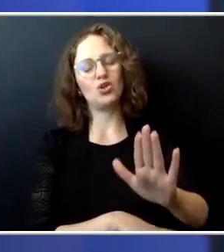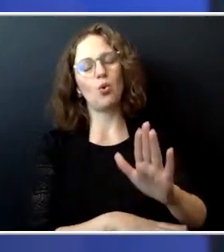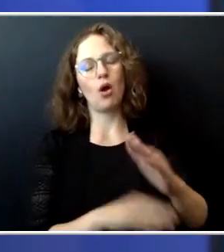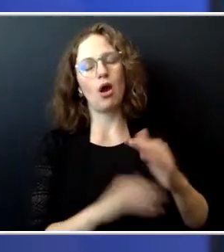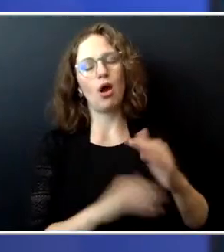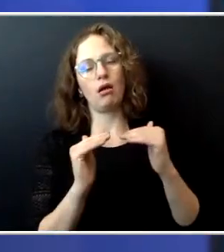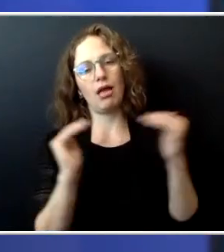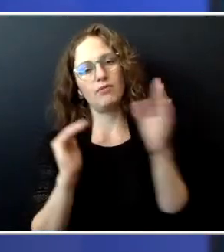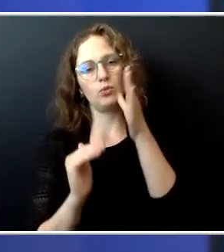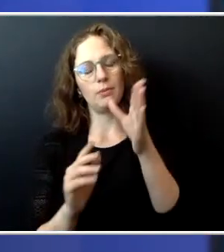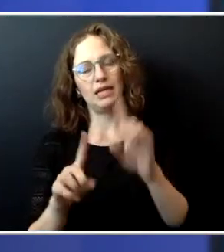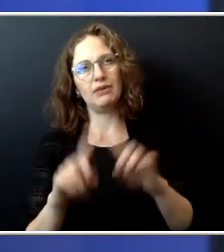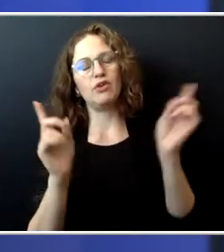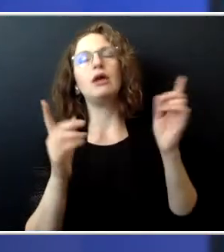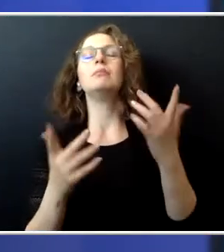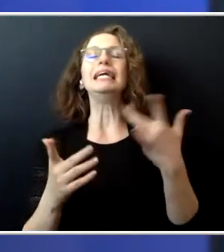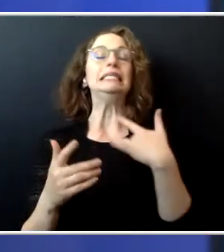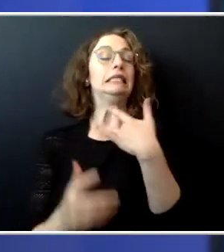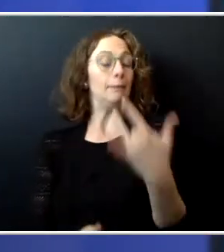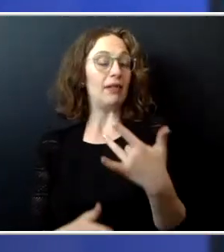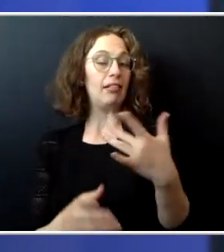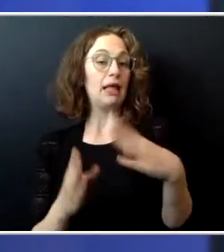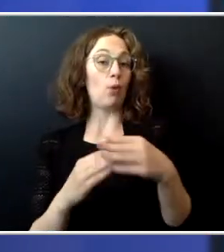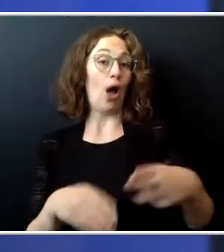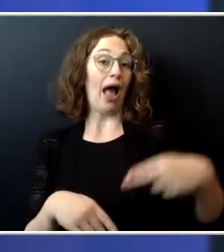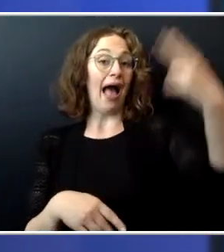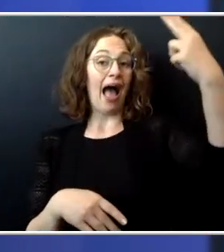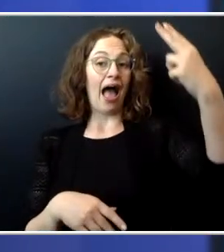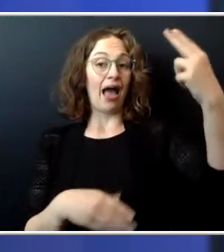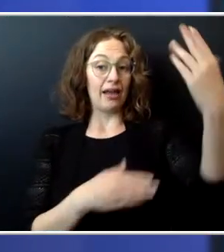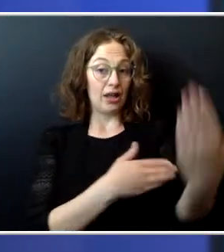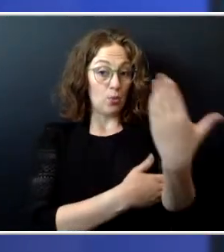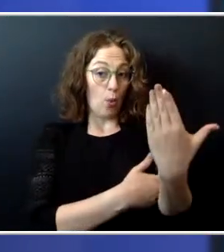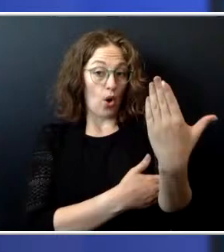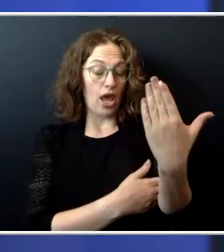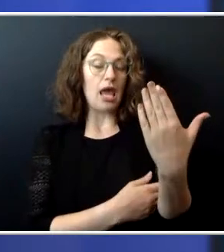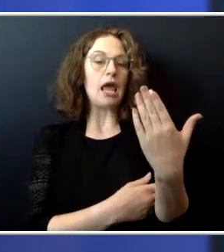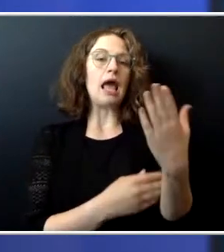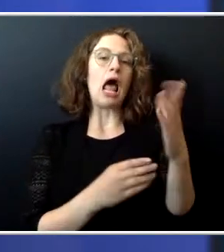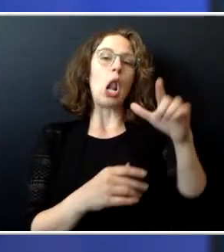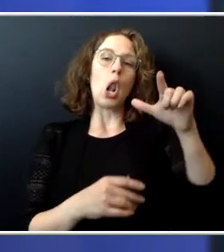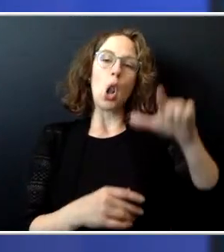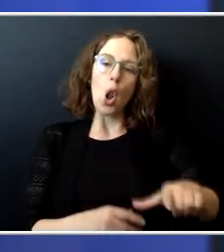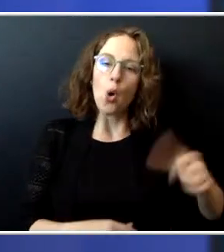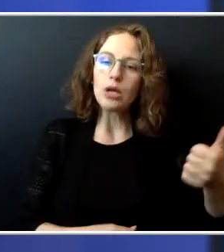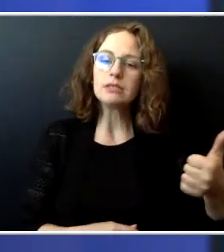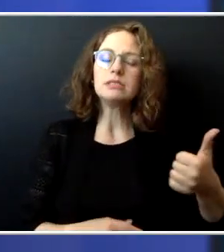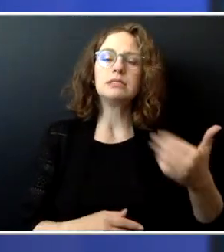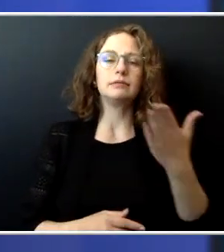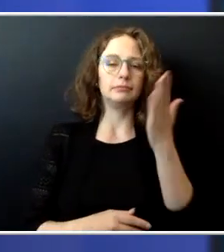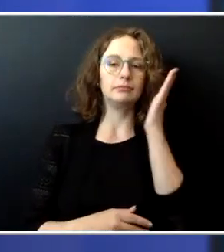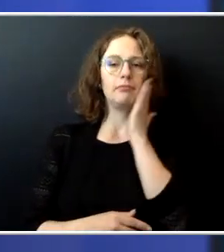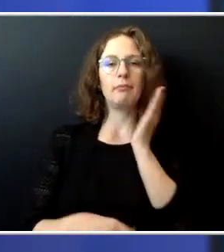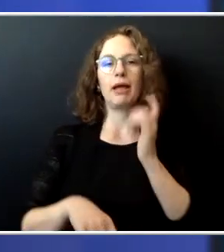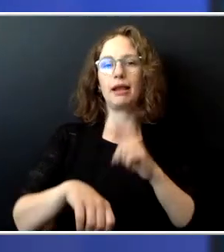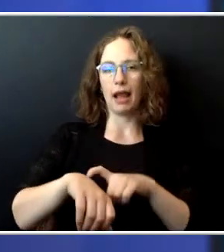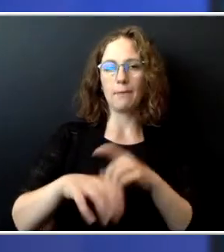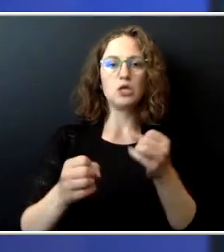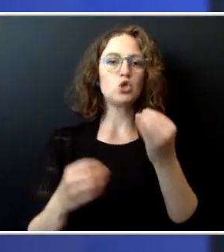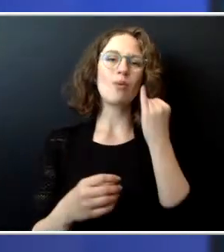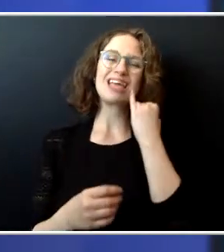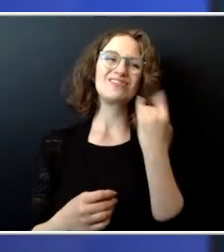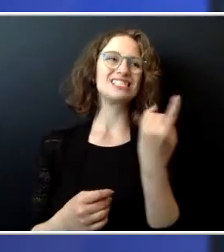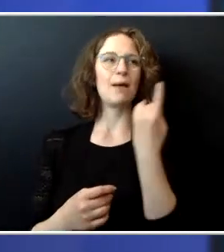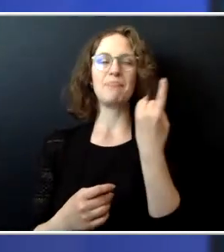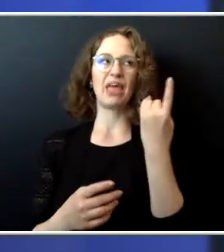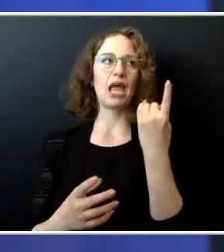bedtime. And if you want to see if something is too much, then you need to check it when it's supposed to be low, meaning that if